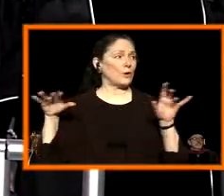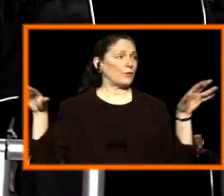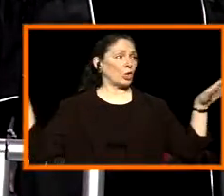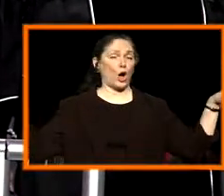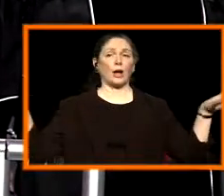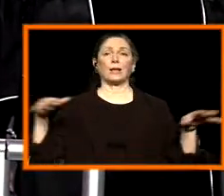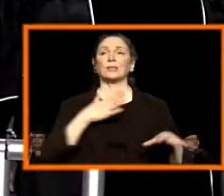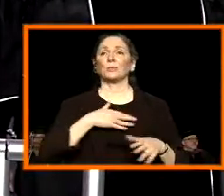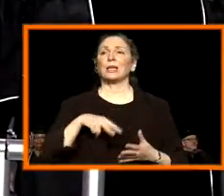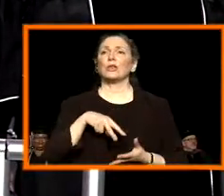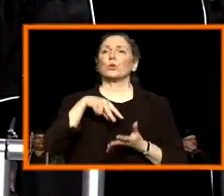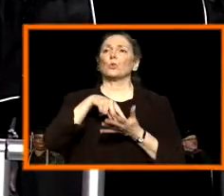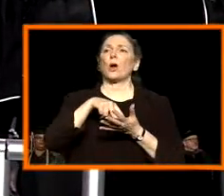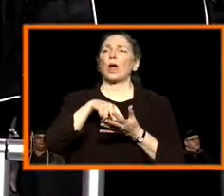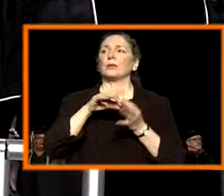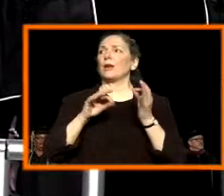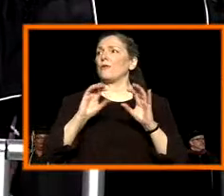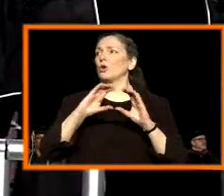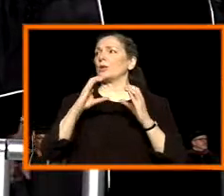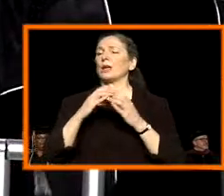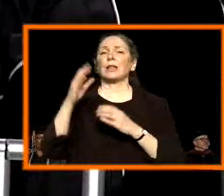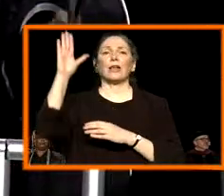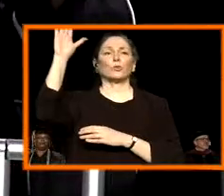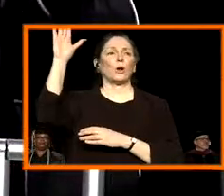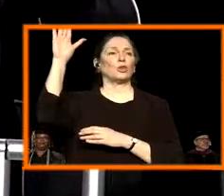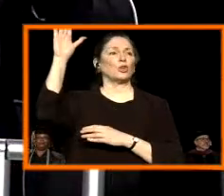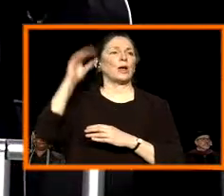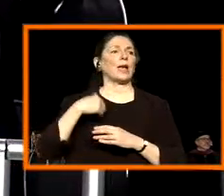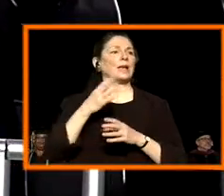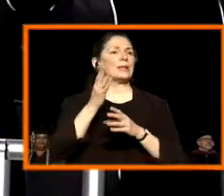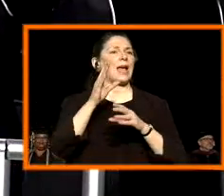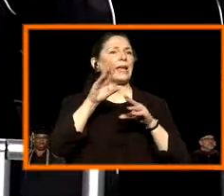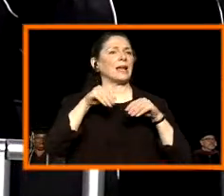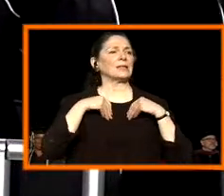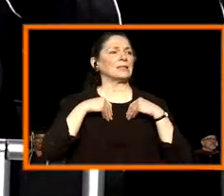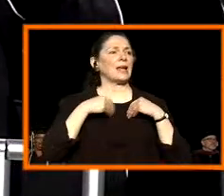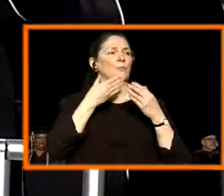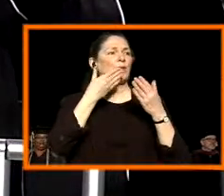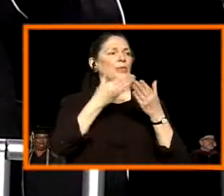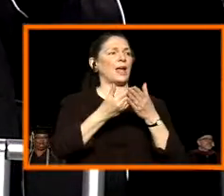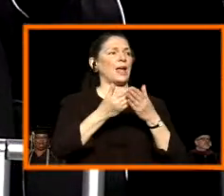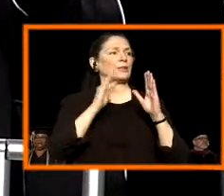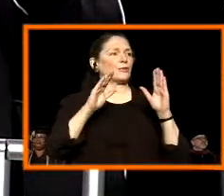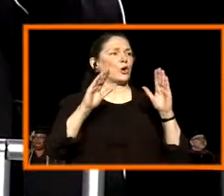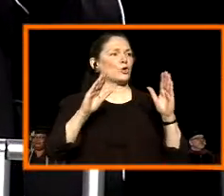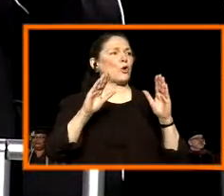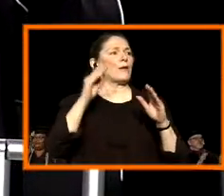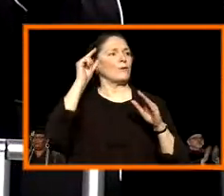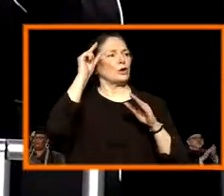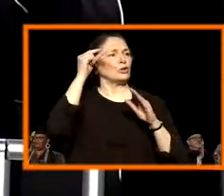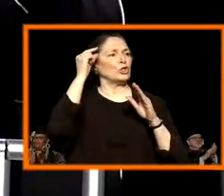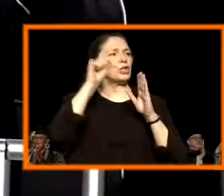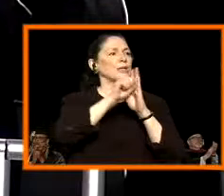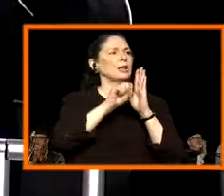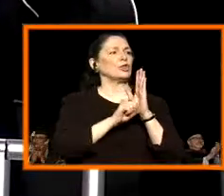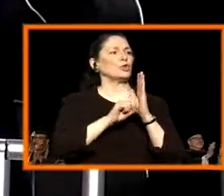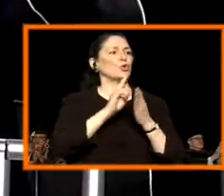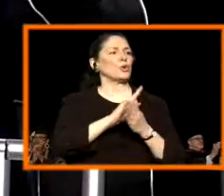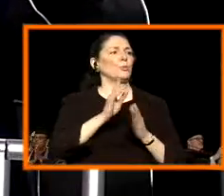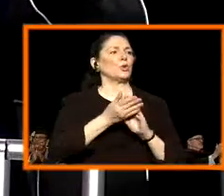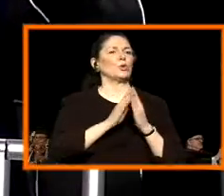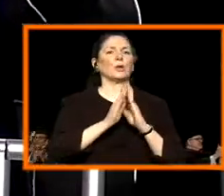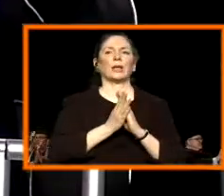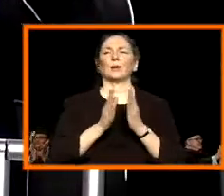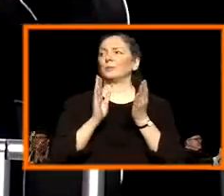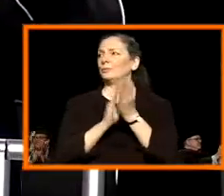audience, please rise, or if you're in the class, raise your hands and receive the thanks of a grateful GSU community.